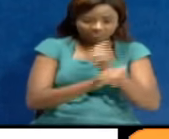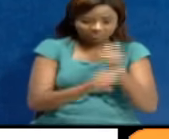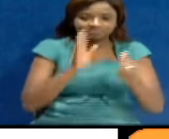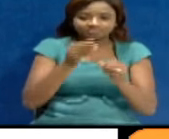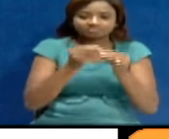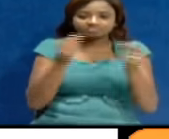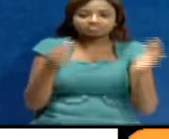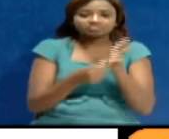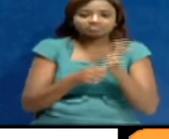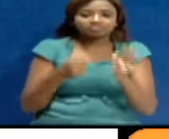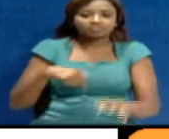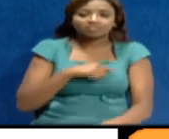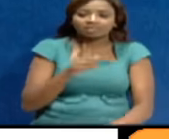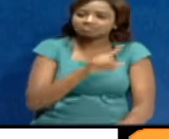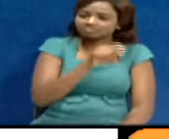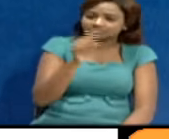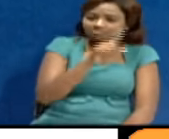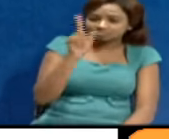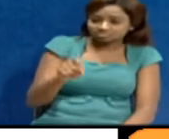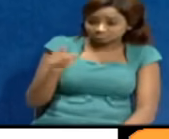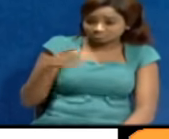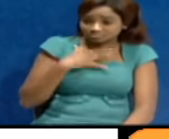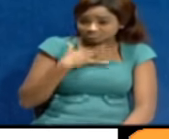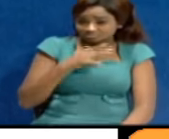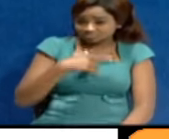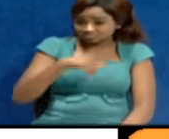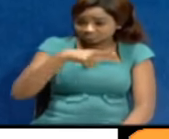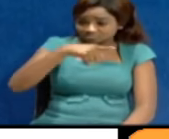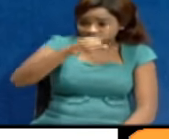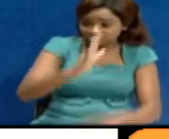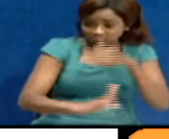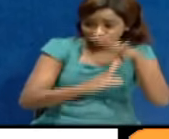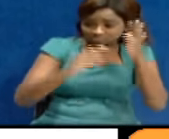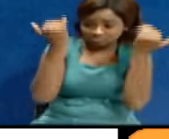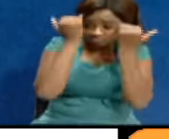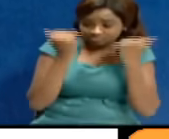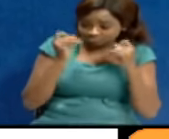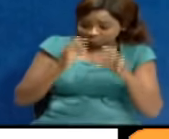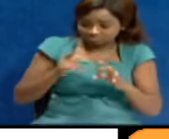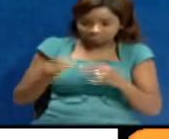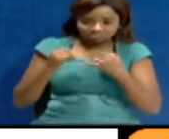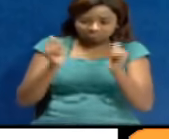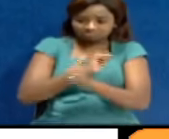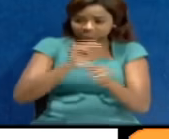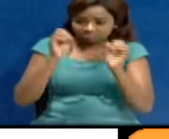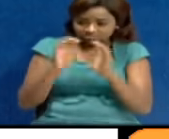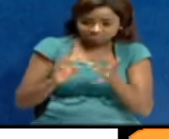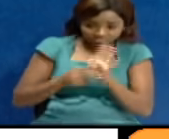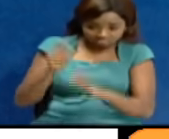Okiya, I asked you earlier how far you're willing to take this. Would you take this to the Supreme Court if that's how far sort of it'll take